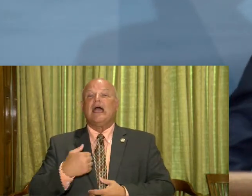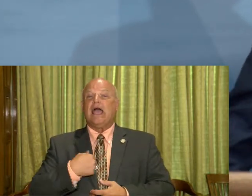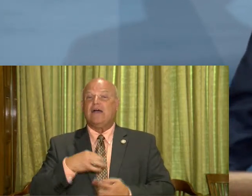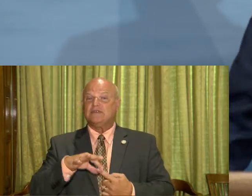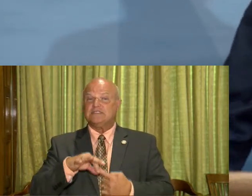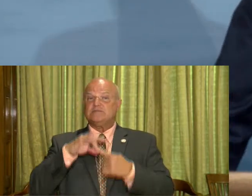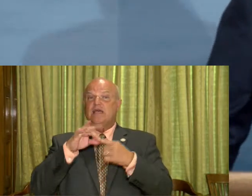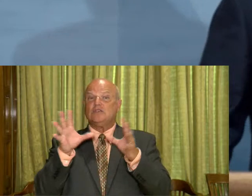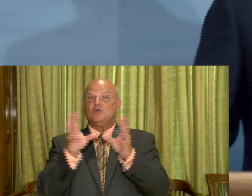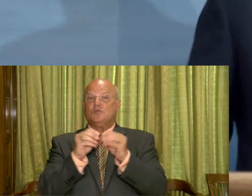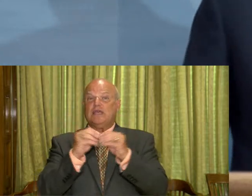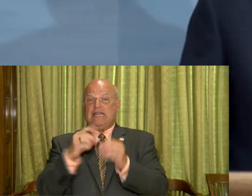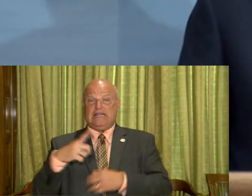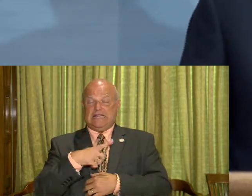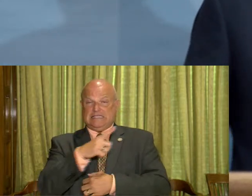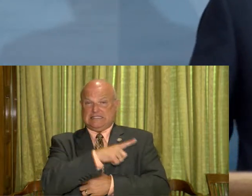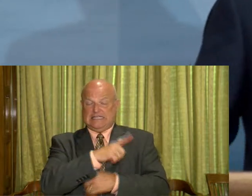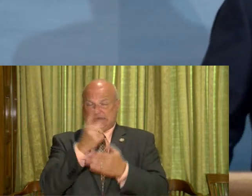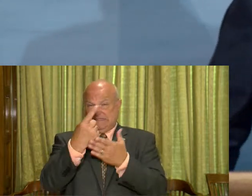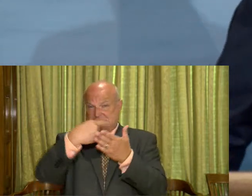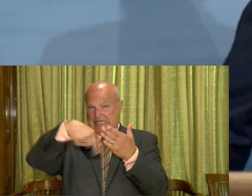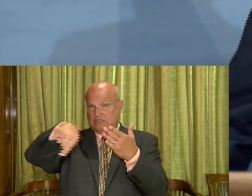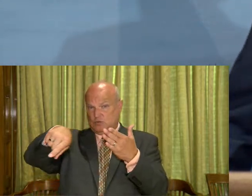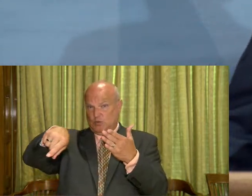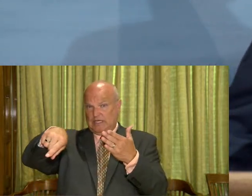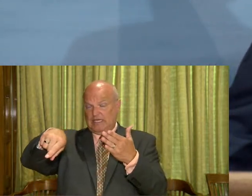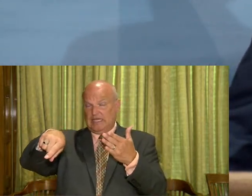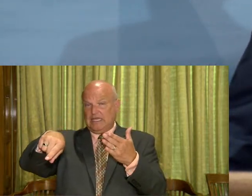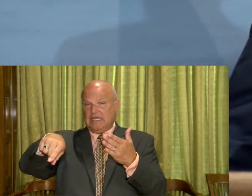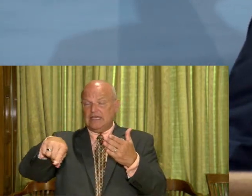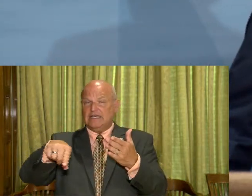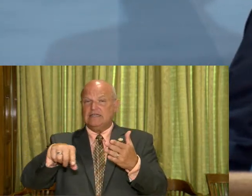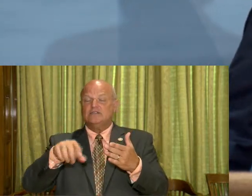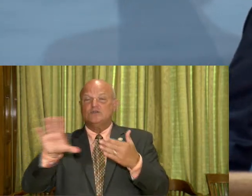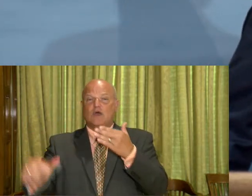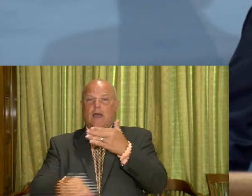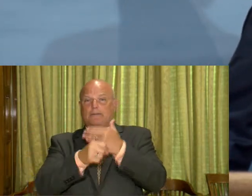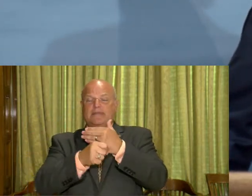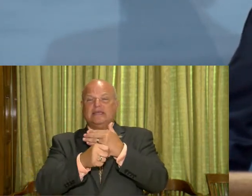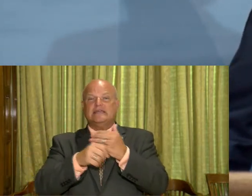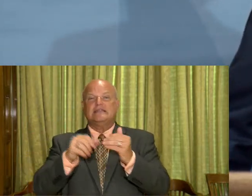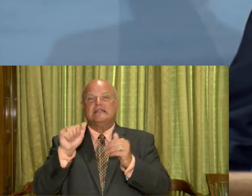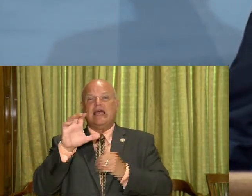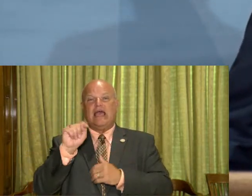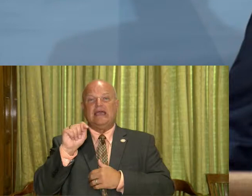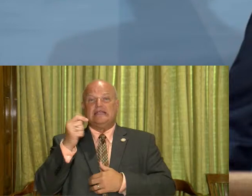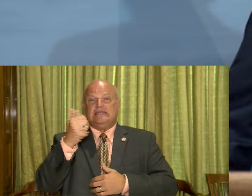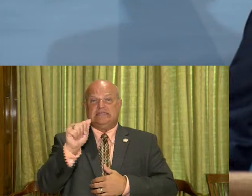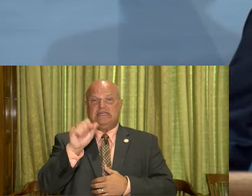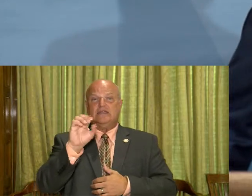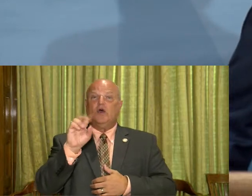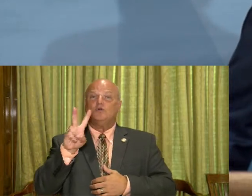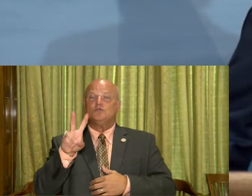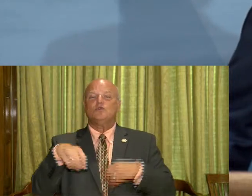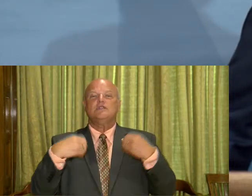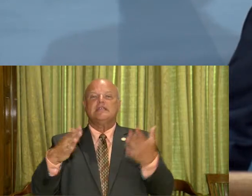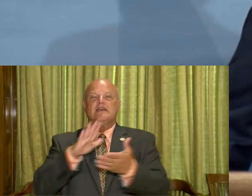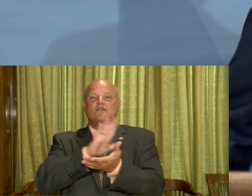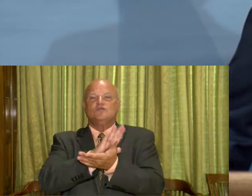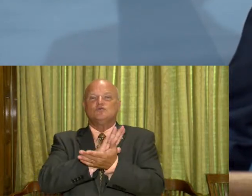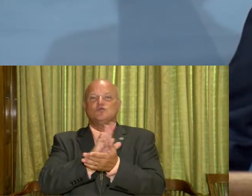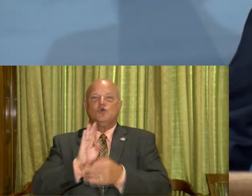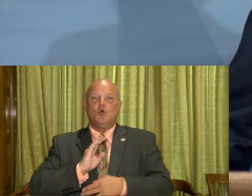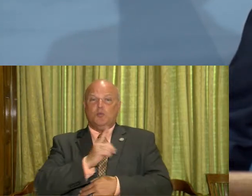the legislature, most likely next week, to amend Act 1002 to give local school